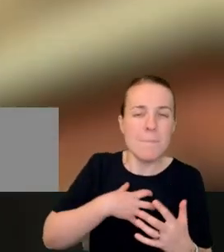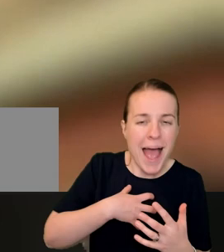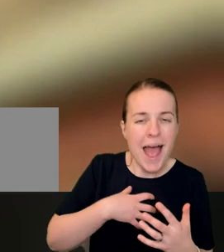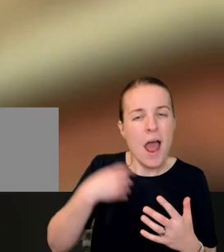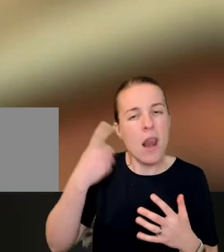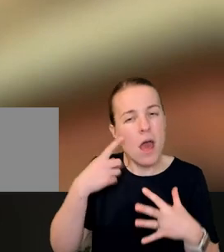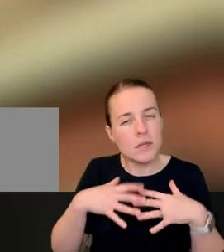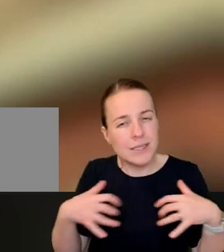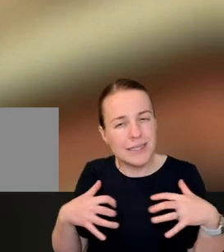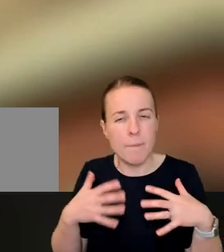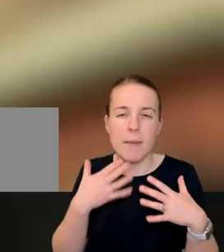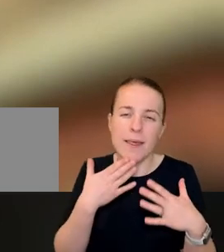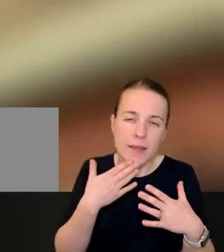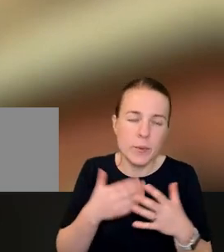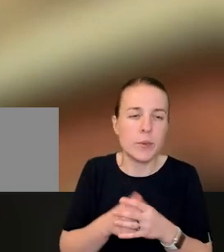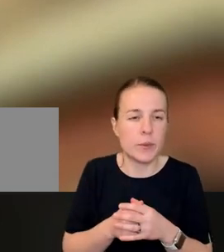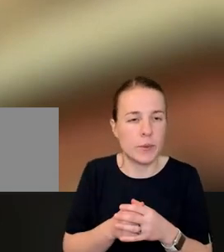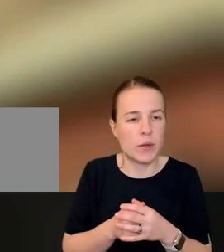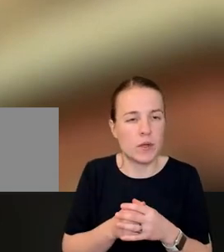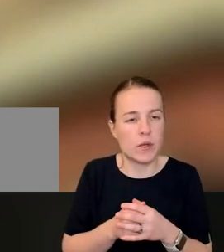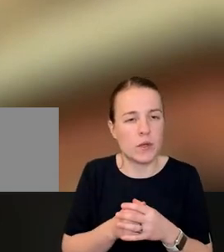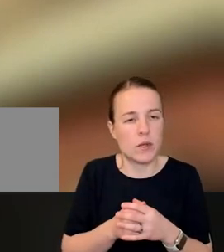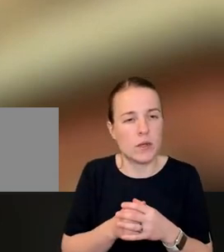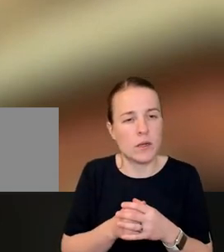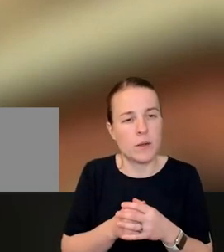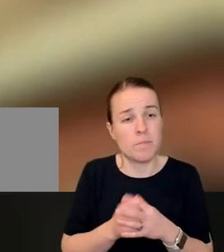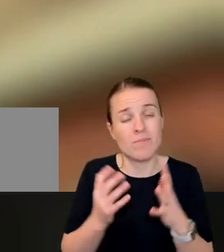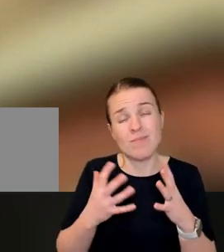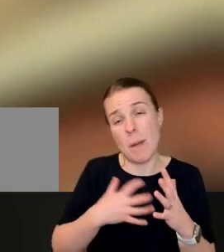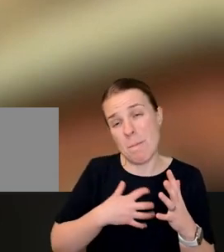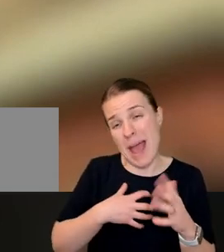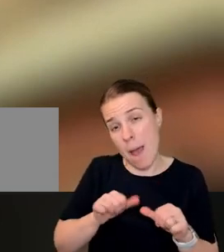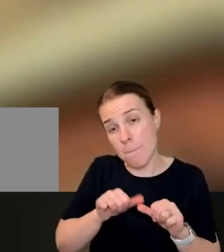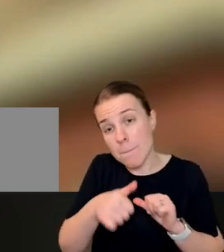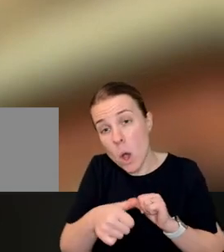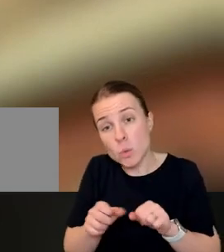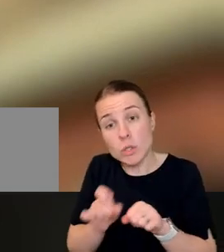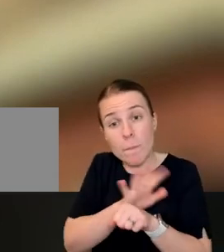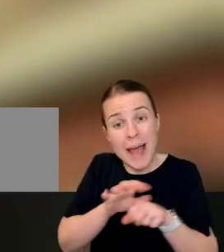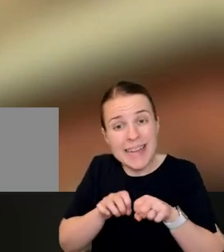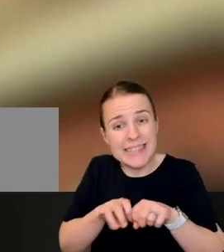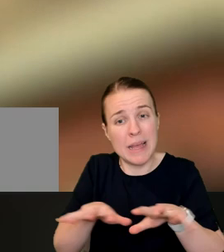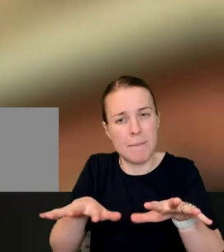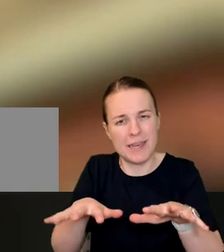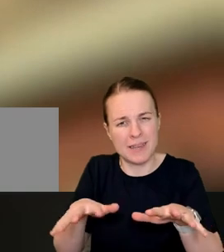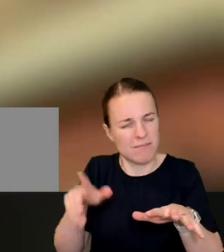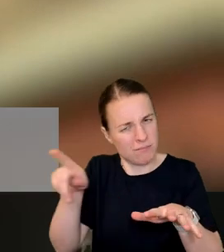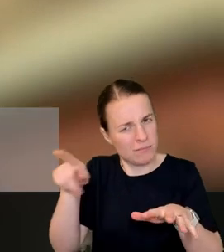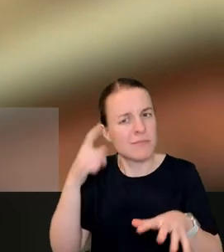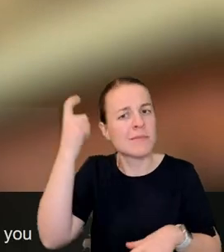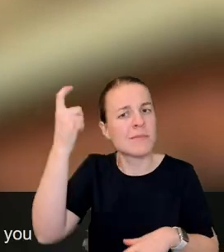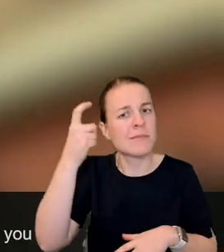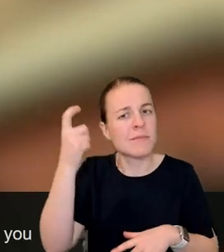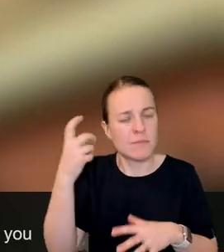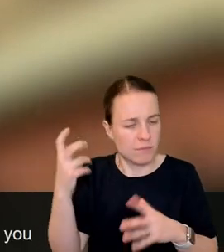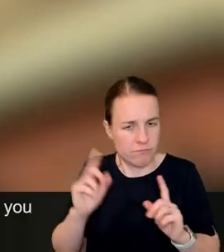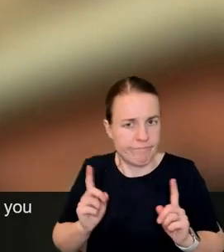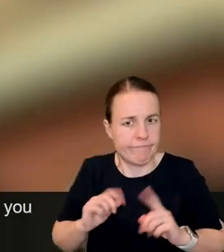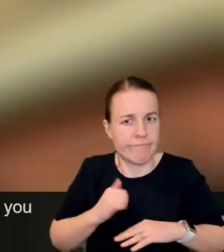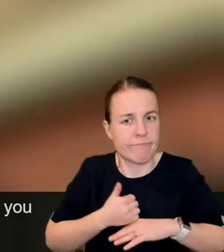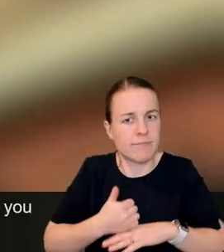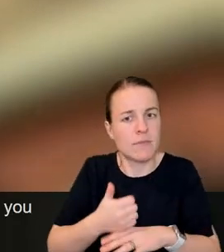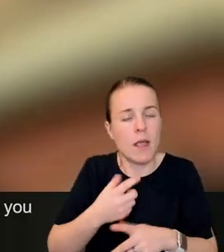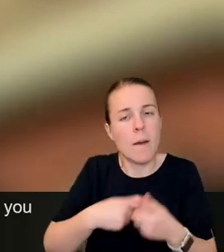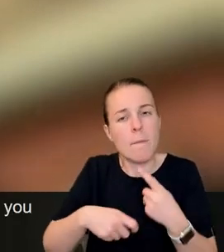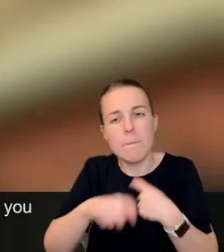questioners. Mayor, post the pandemic, how are you considering to make London attractive